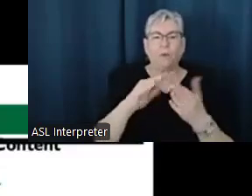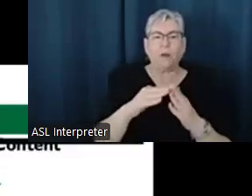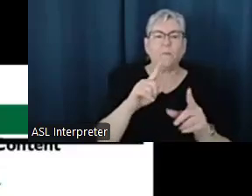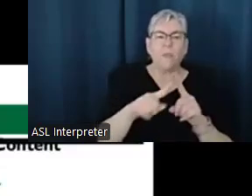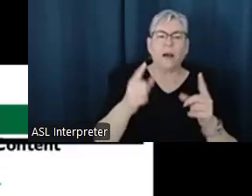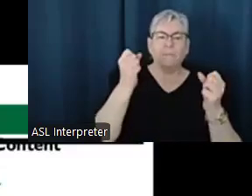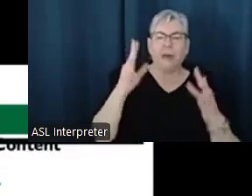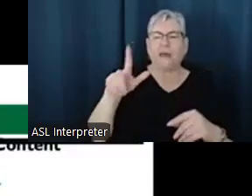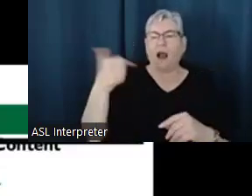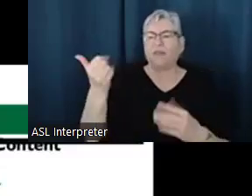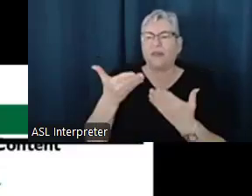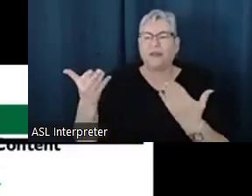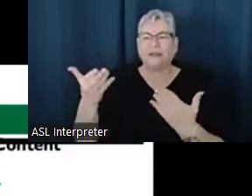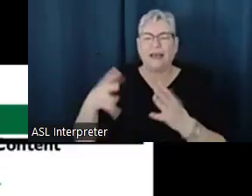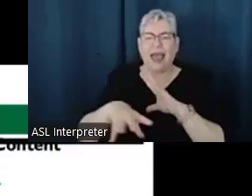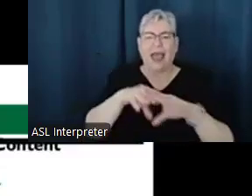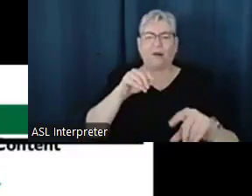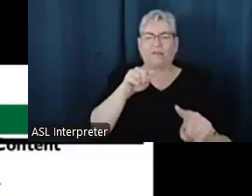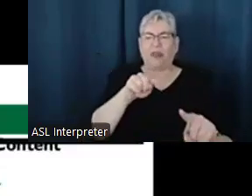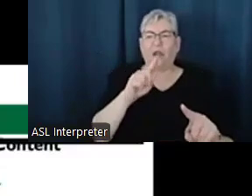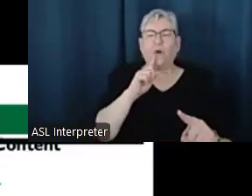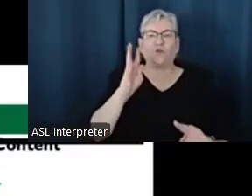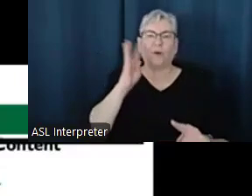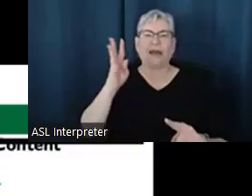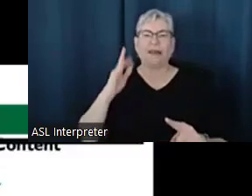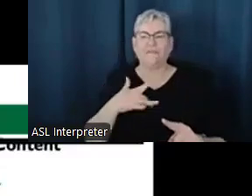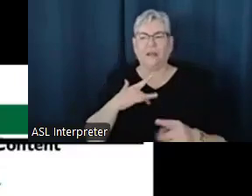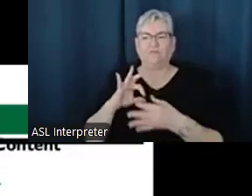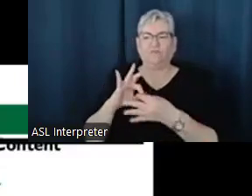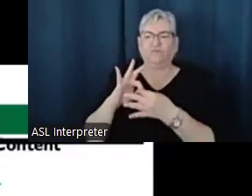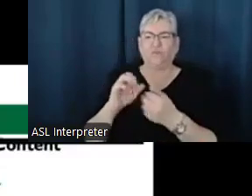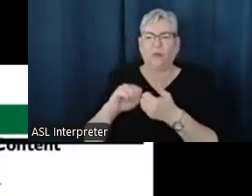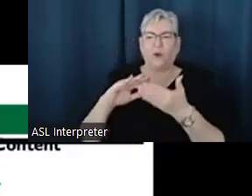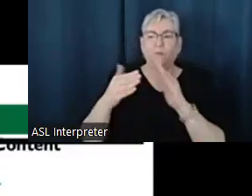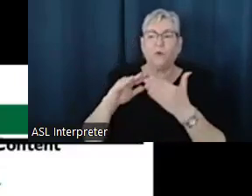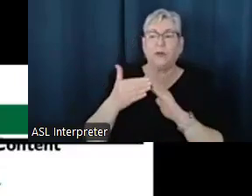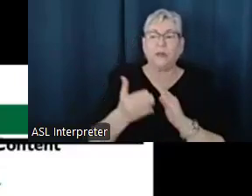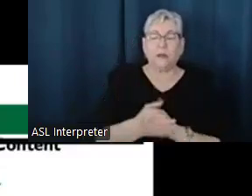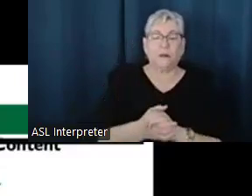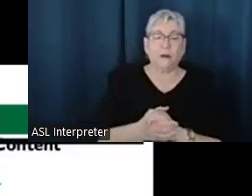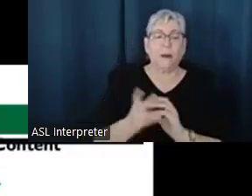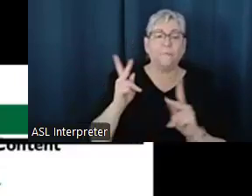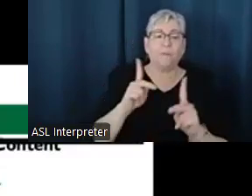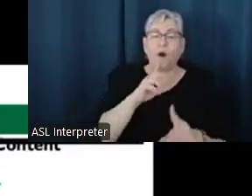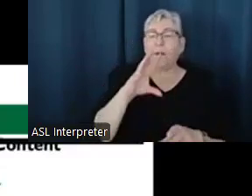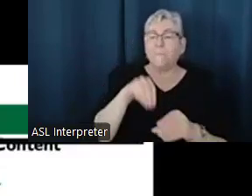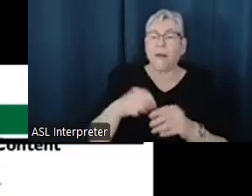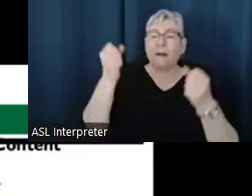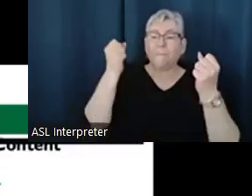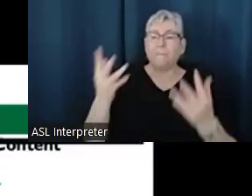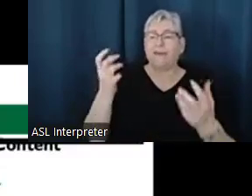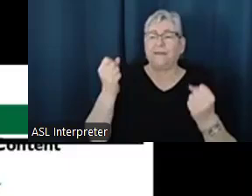things outside of that that might be able to create that sense of community. People are involved in many different